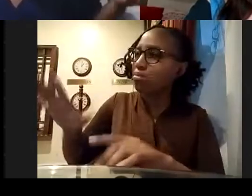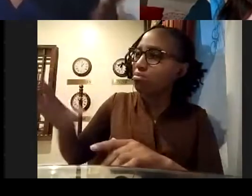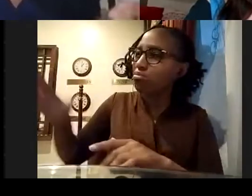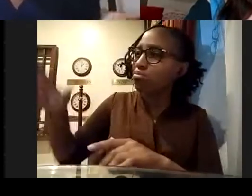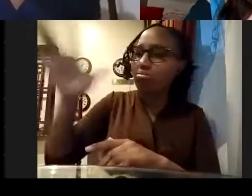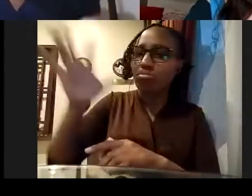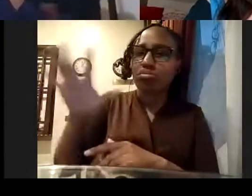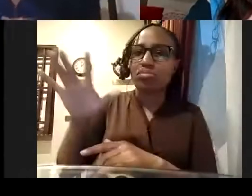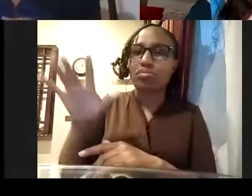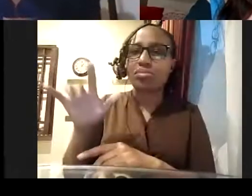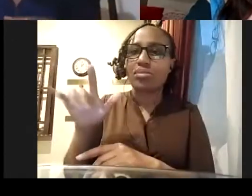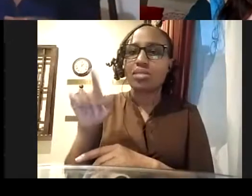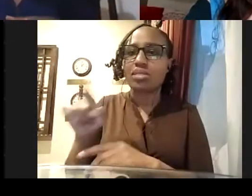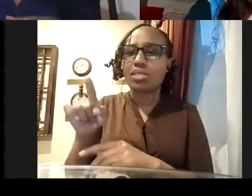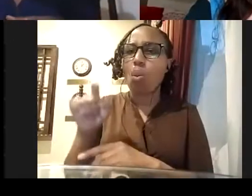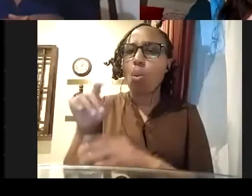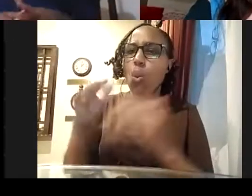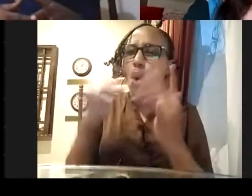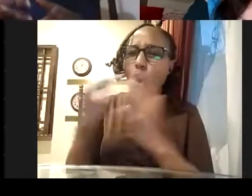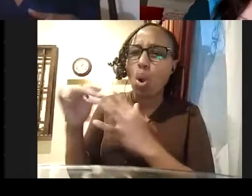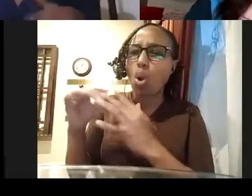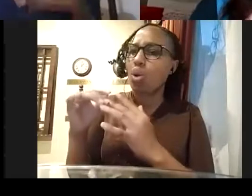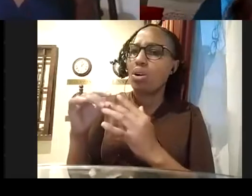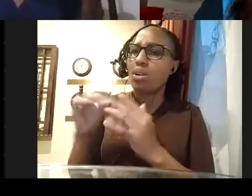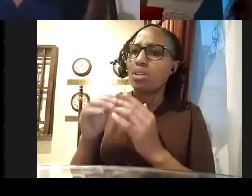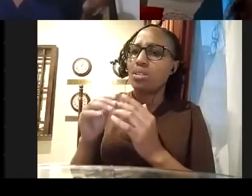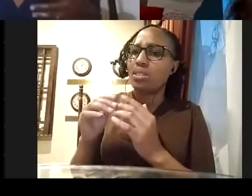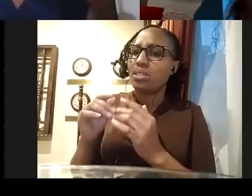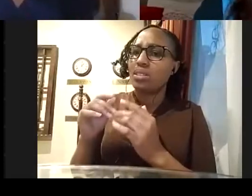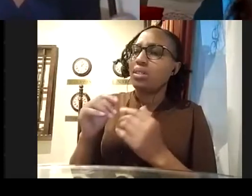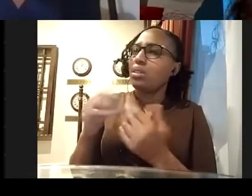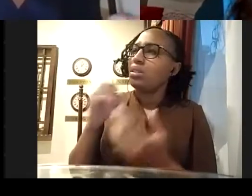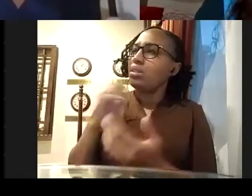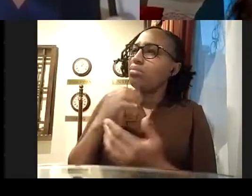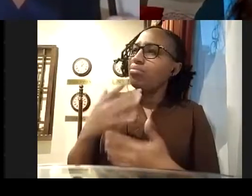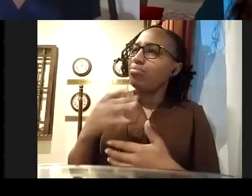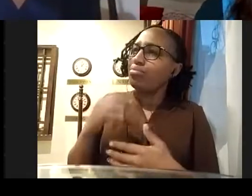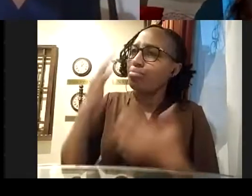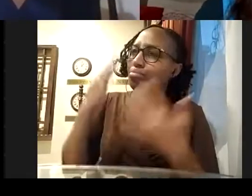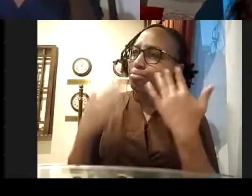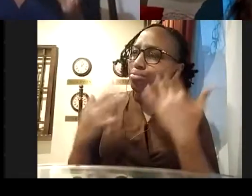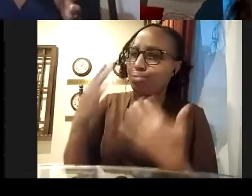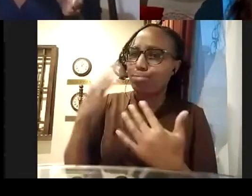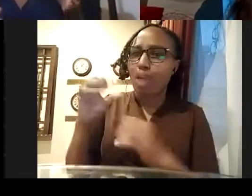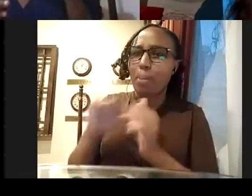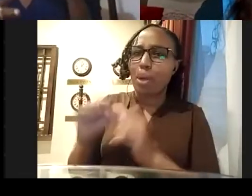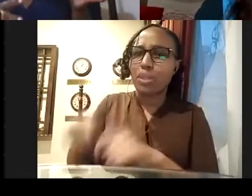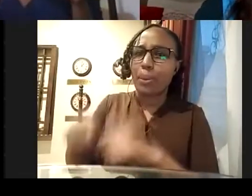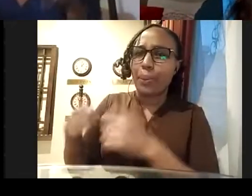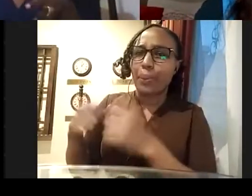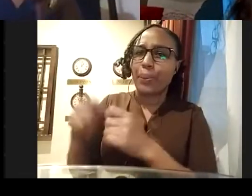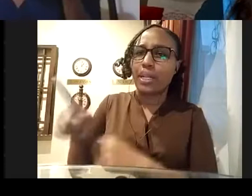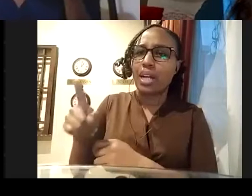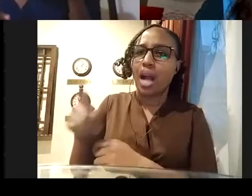been through this horrible war. And he was kind of lamenting about the havoc and the spoil. And I liked the word the havoc